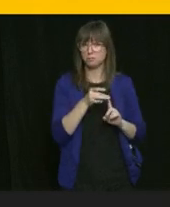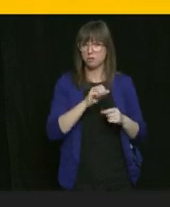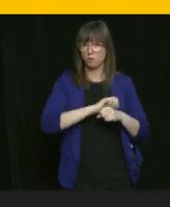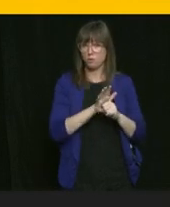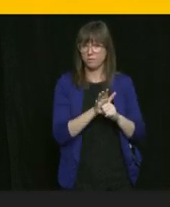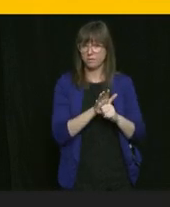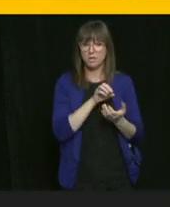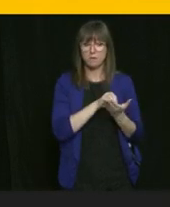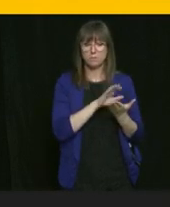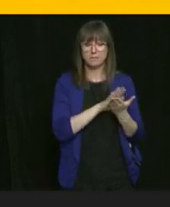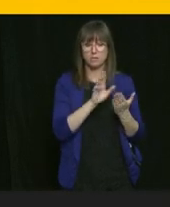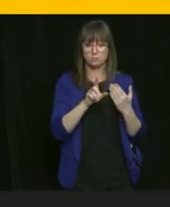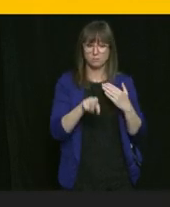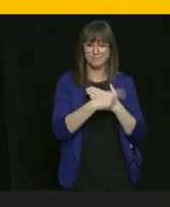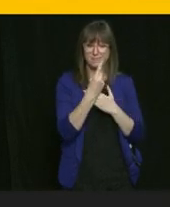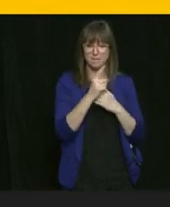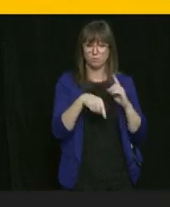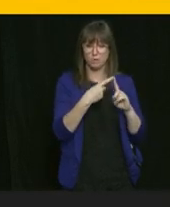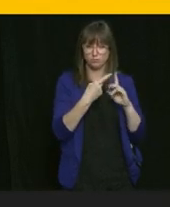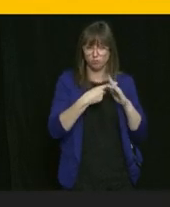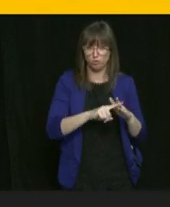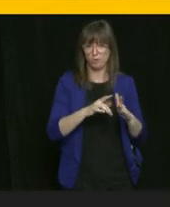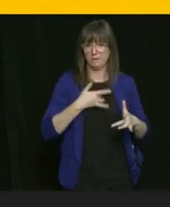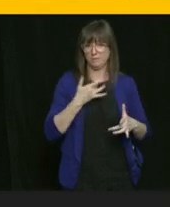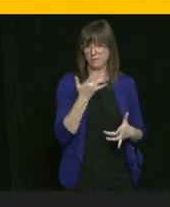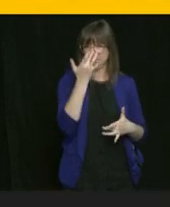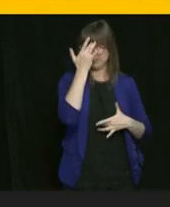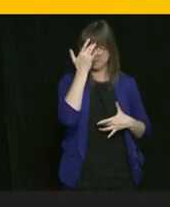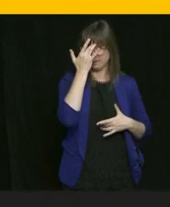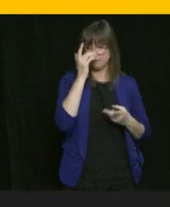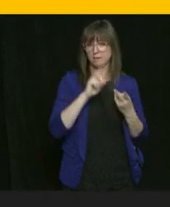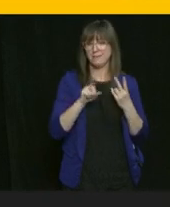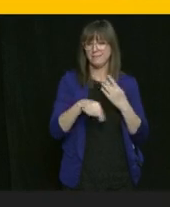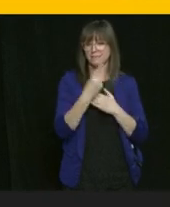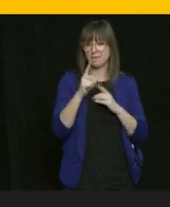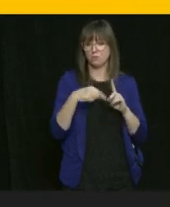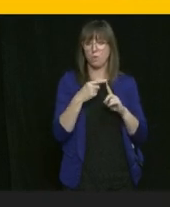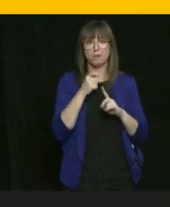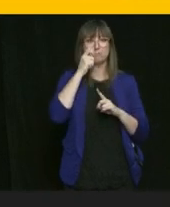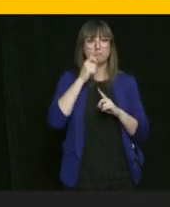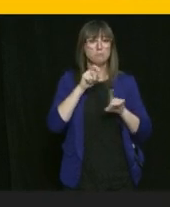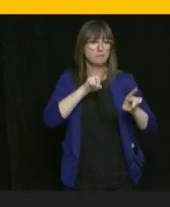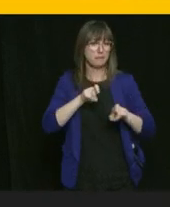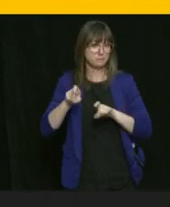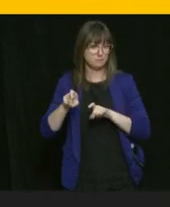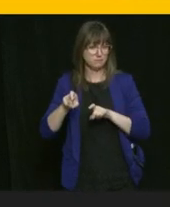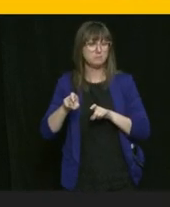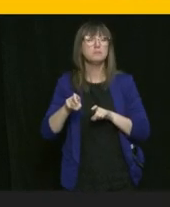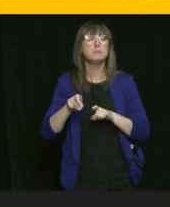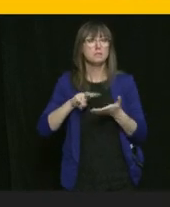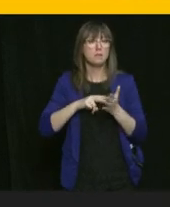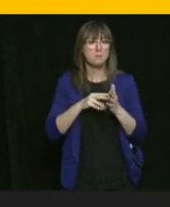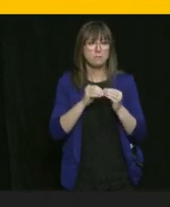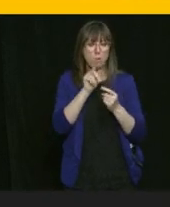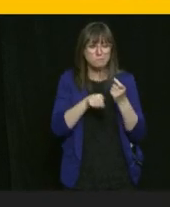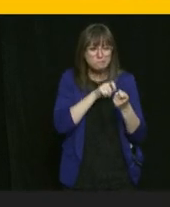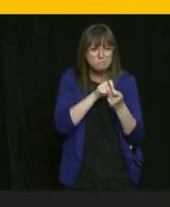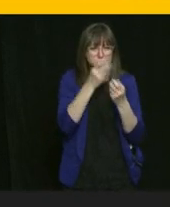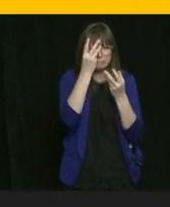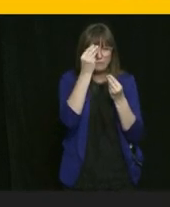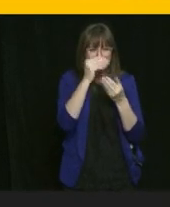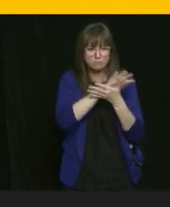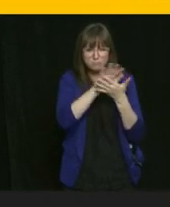strengthening your symptoms started and when you get tested. This will provide even better information about when people may